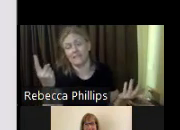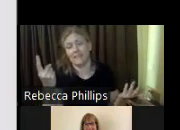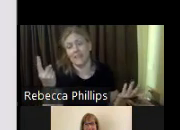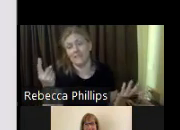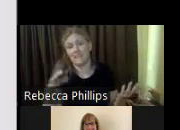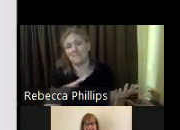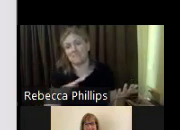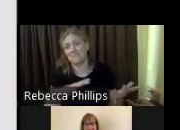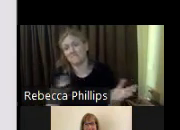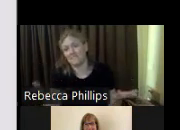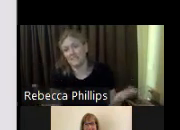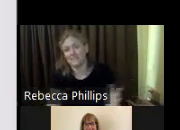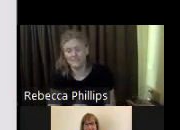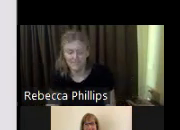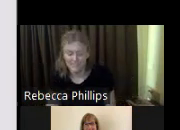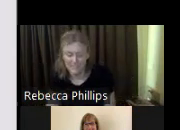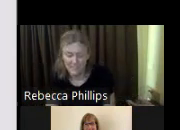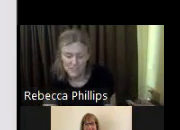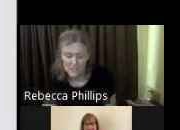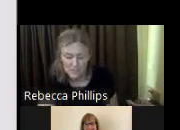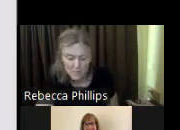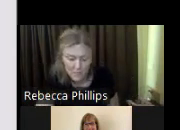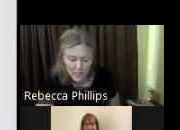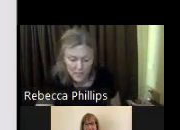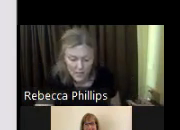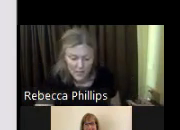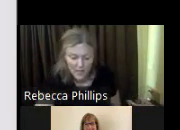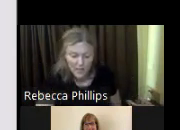might understand that fine. So kind of interesting.